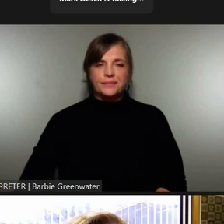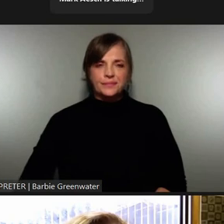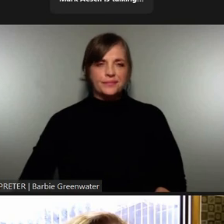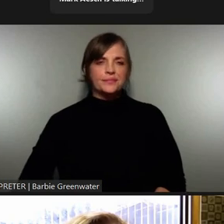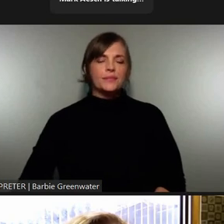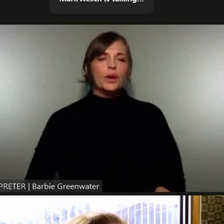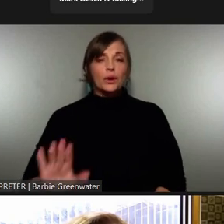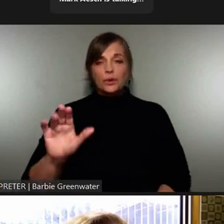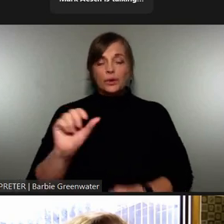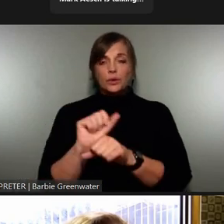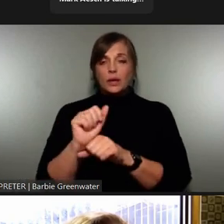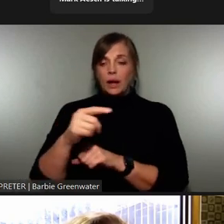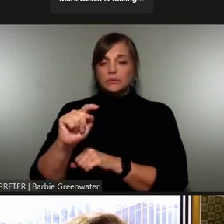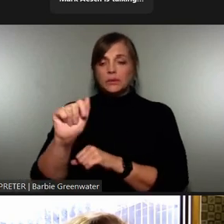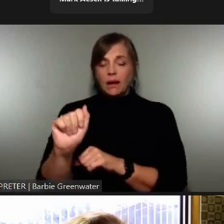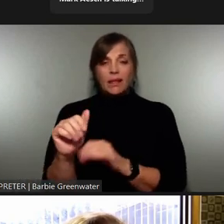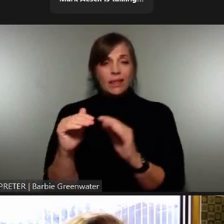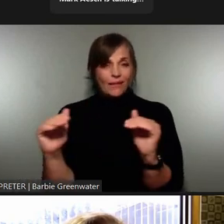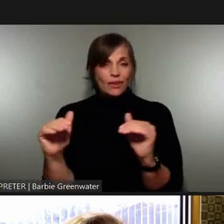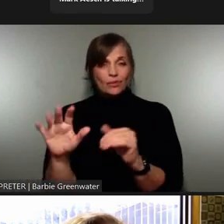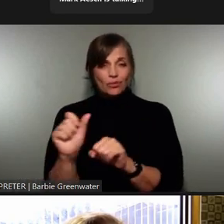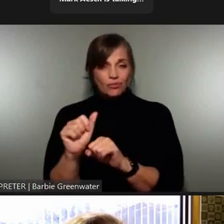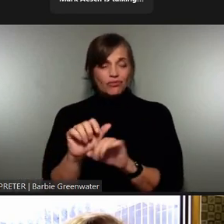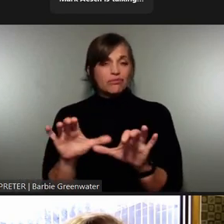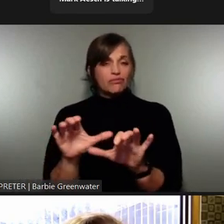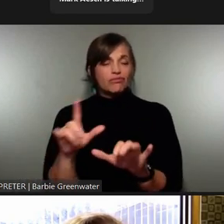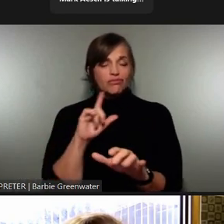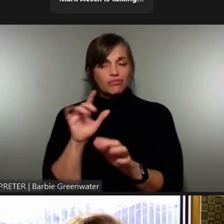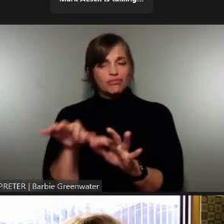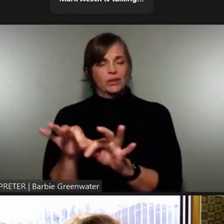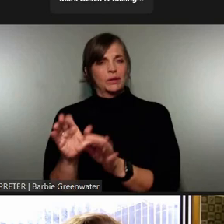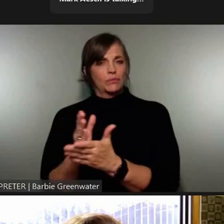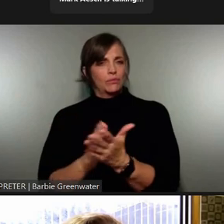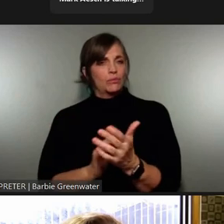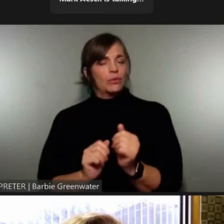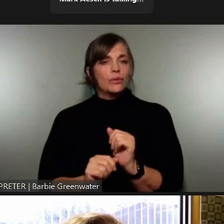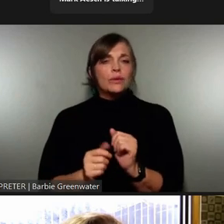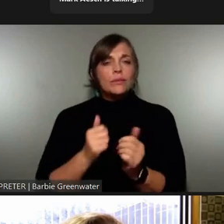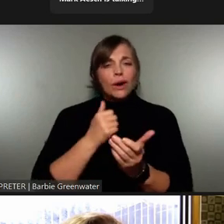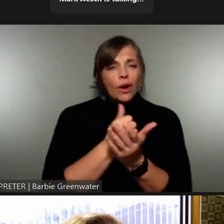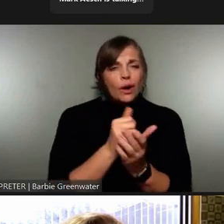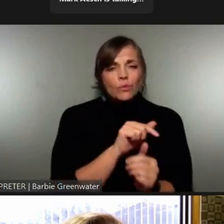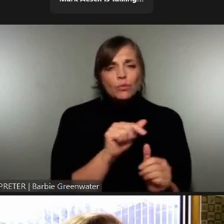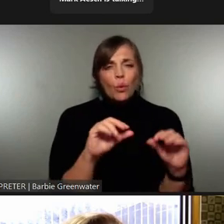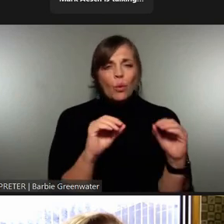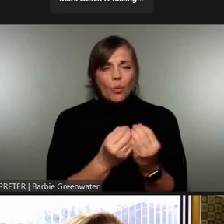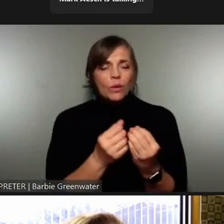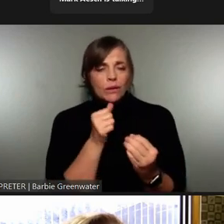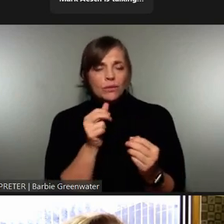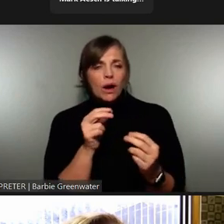level, is a key component of this, of really helping organizations not